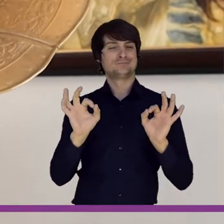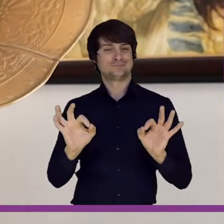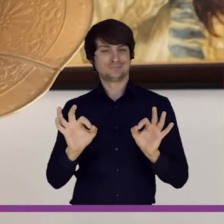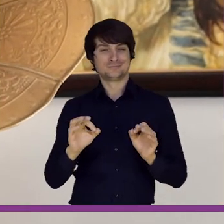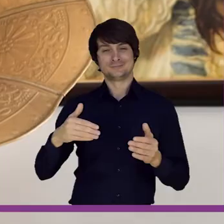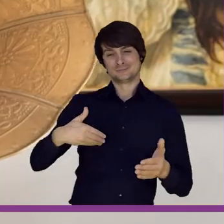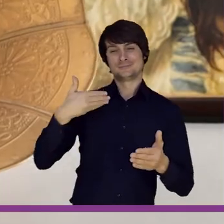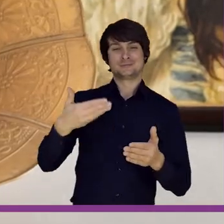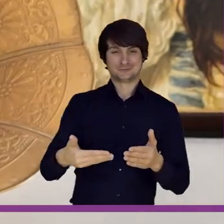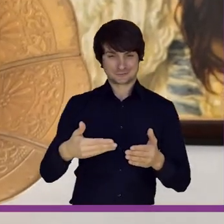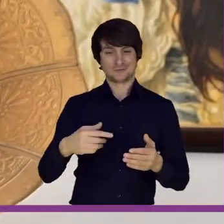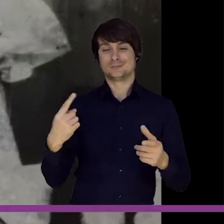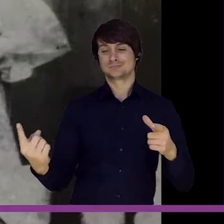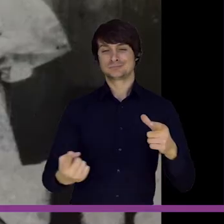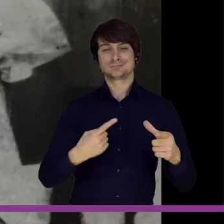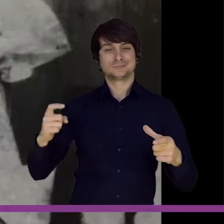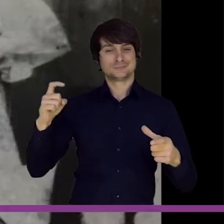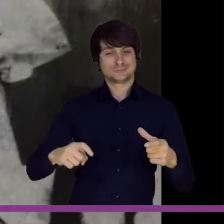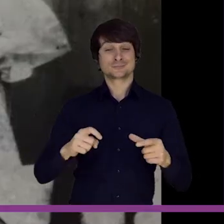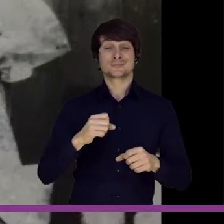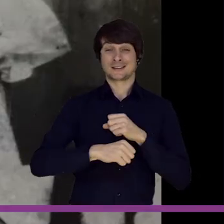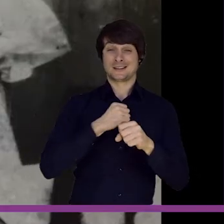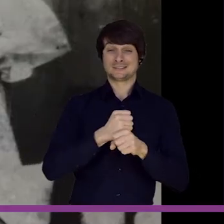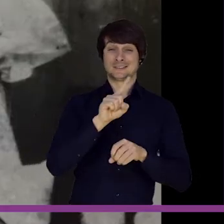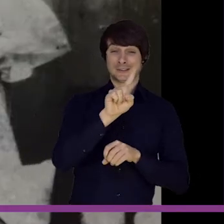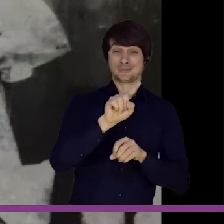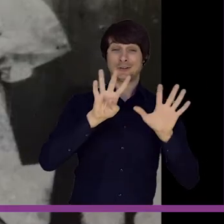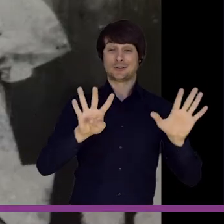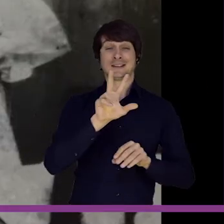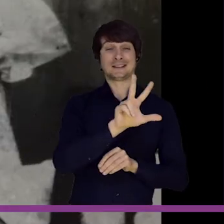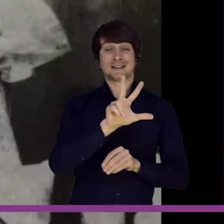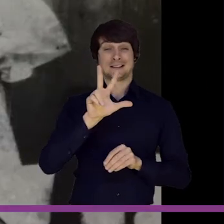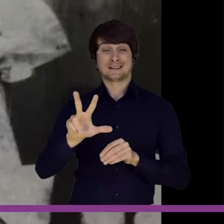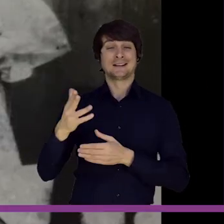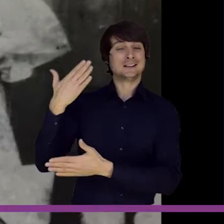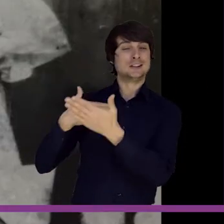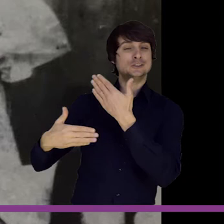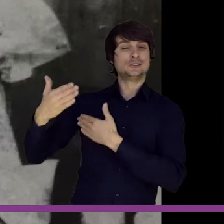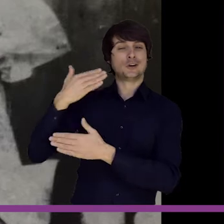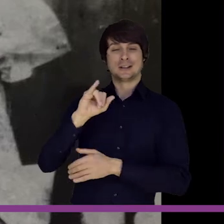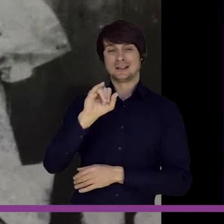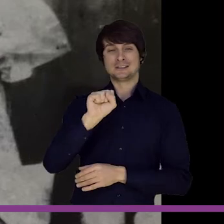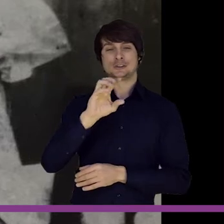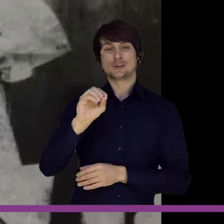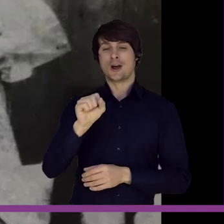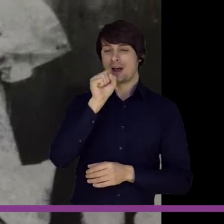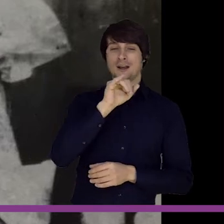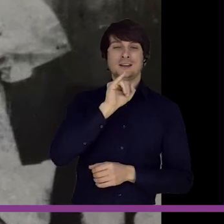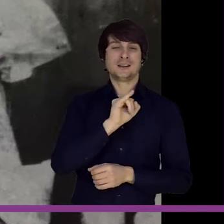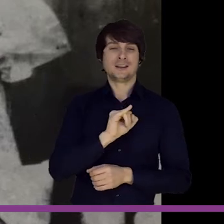1933. The history of Himara's polyphonic song would then be enriched with the creation of the new band in